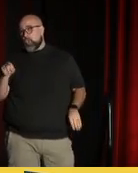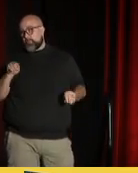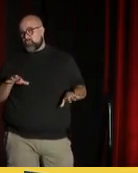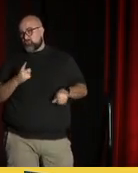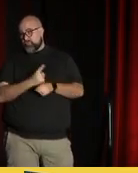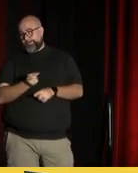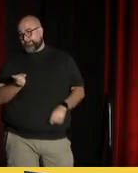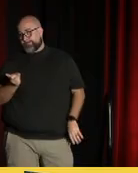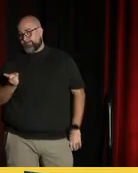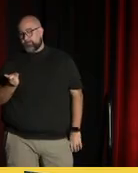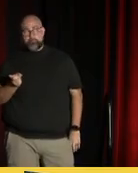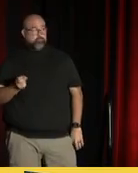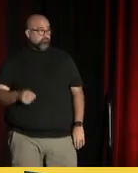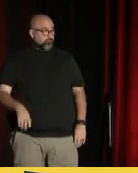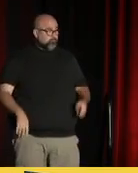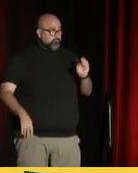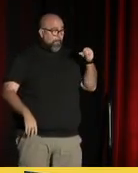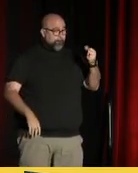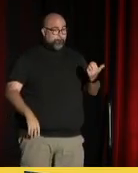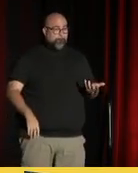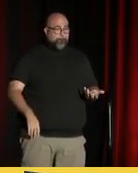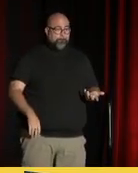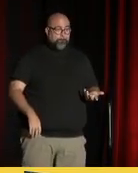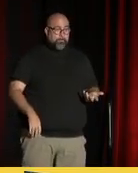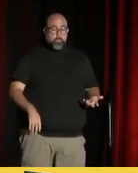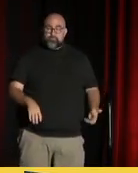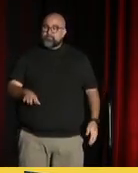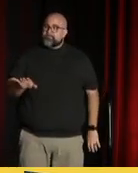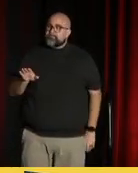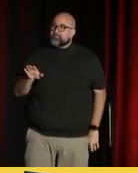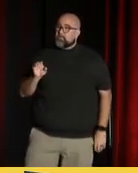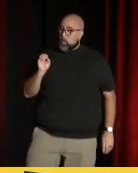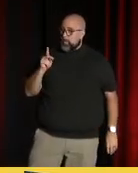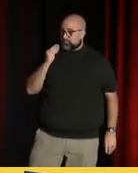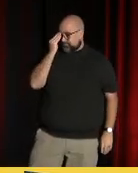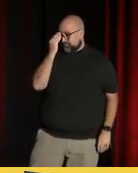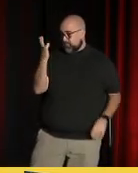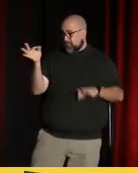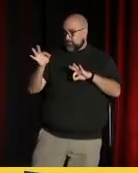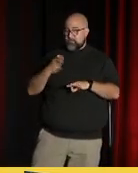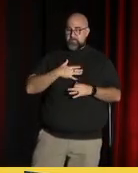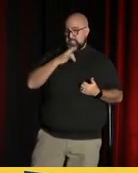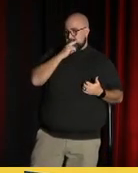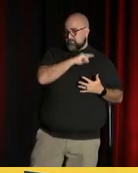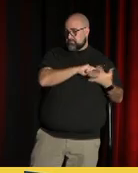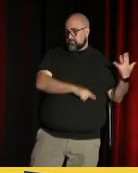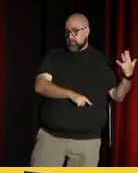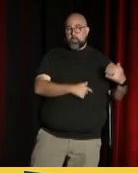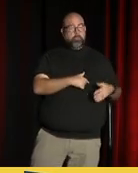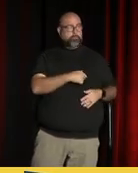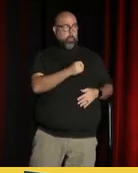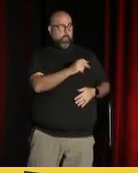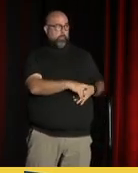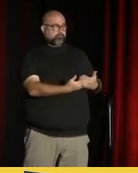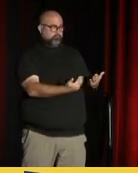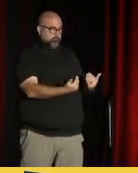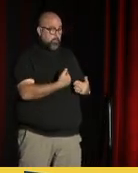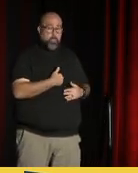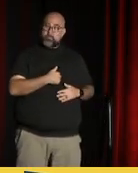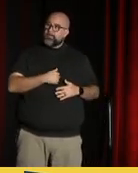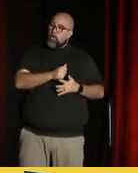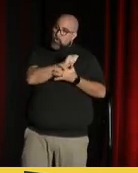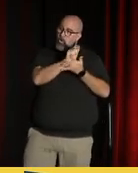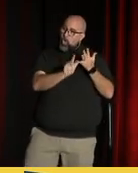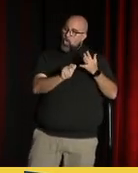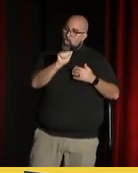magician." And I went, "Yes." And she said, "Okay, let me tell you about my kids." I said, "Okay." She said, "All of my kids